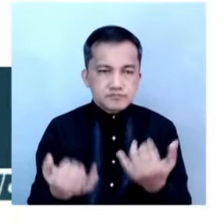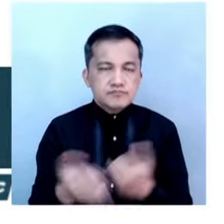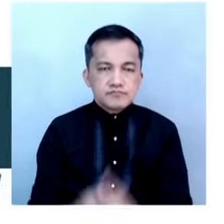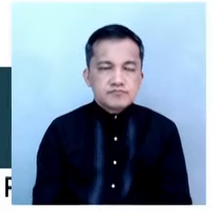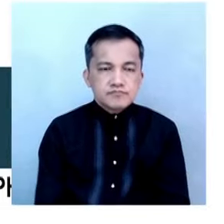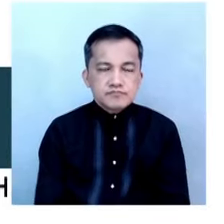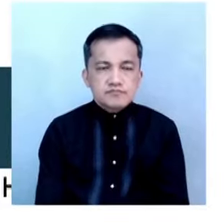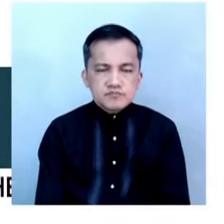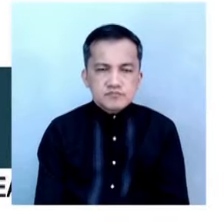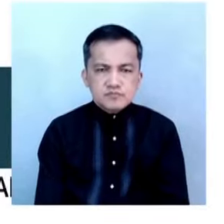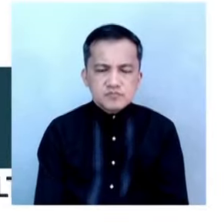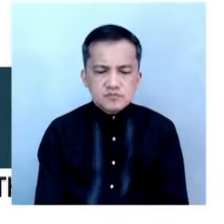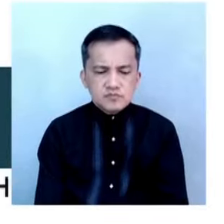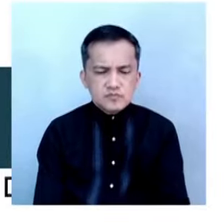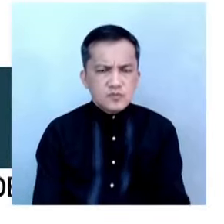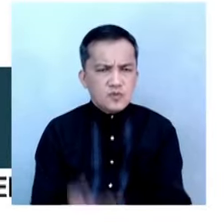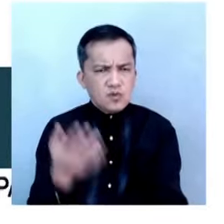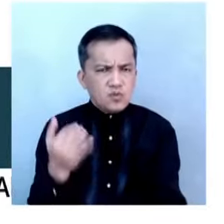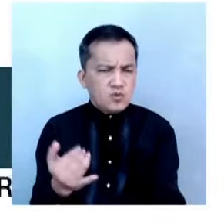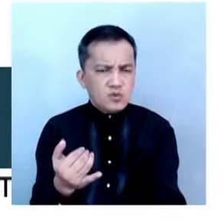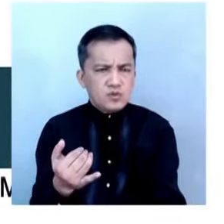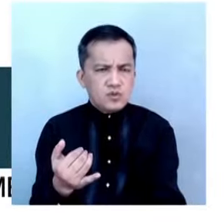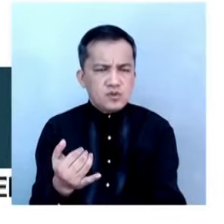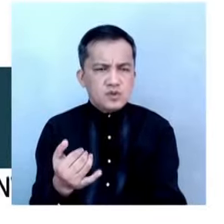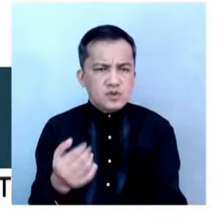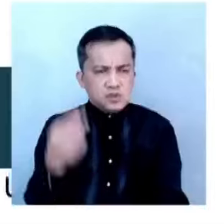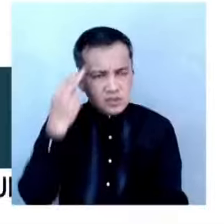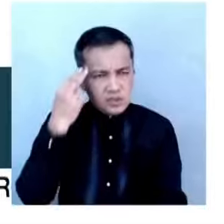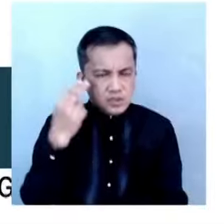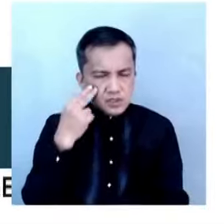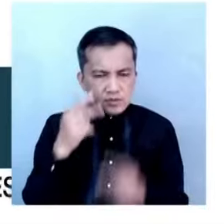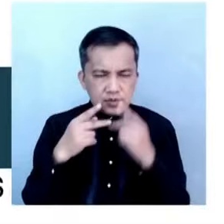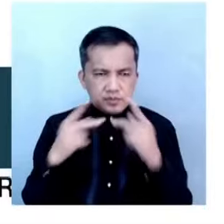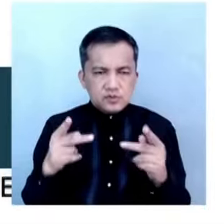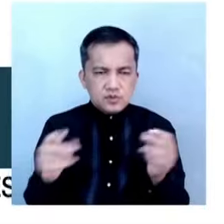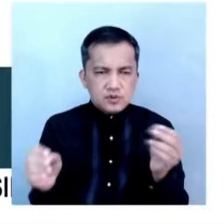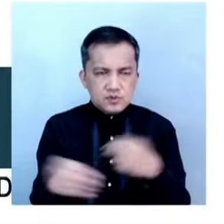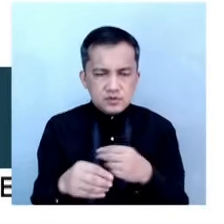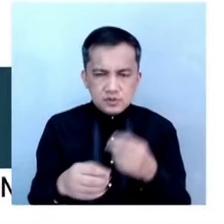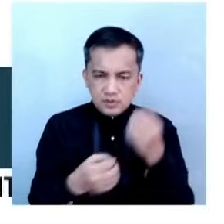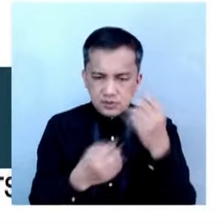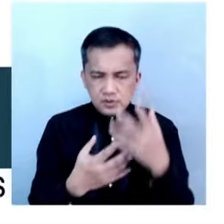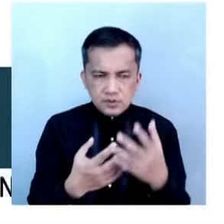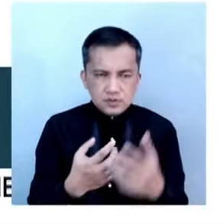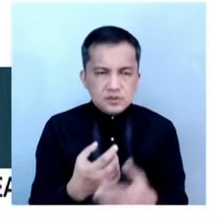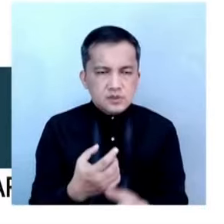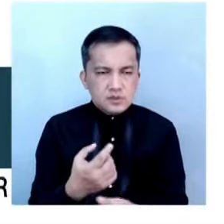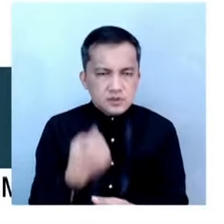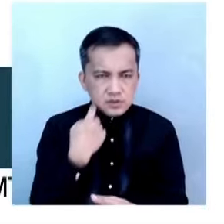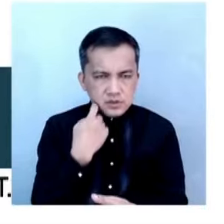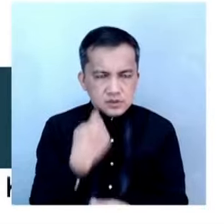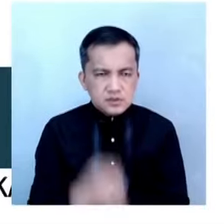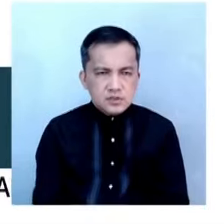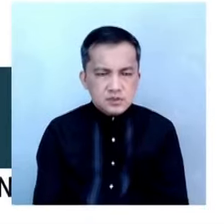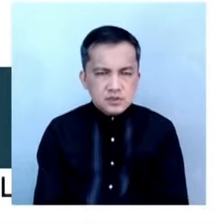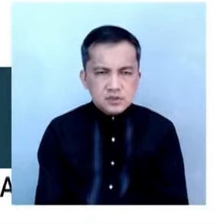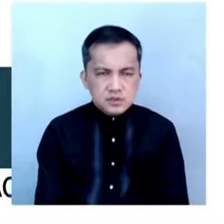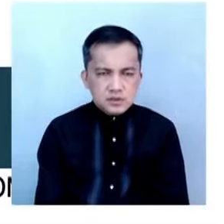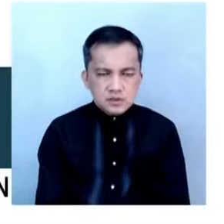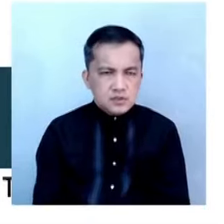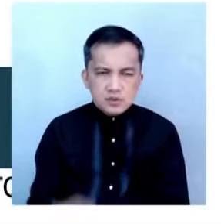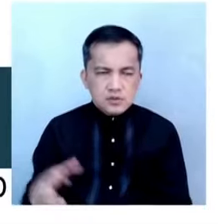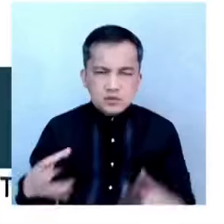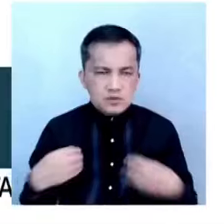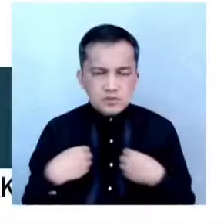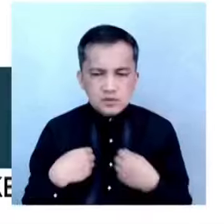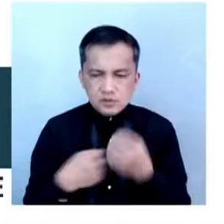Why is it then that the head of the Public Information Office just told us a couple of minutes ago that they haven't received any